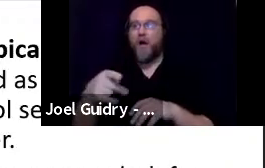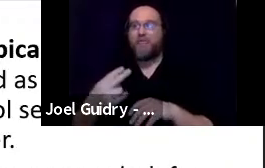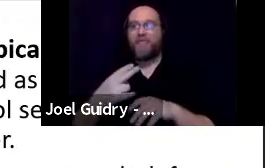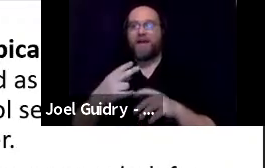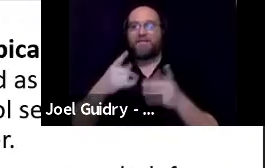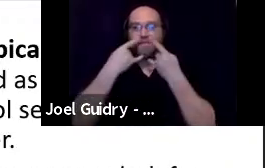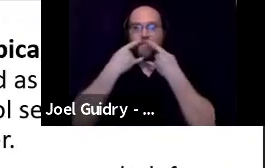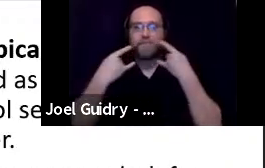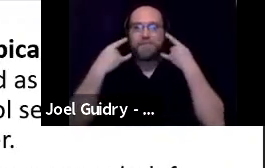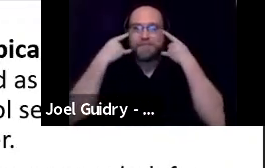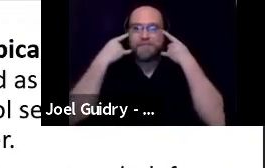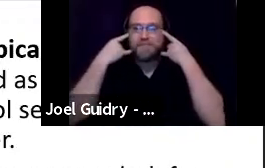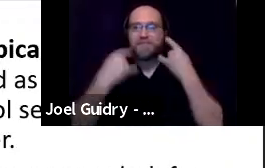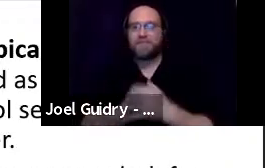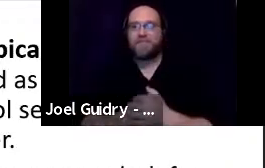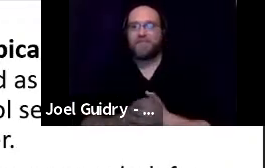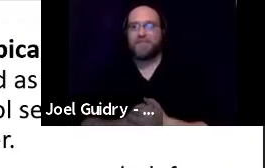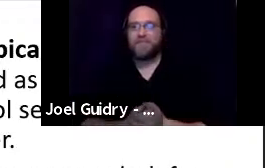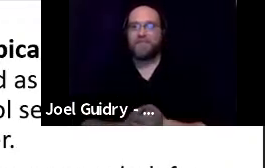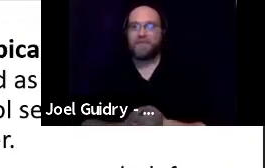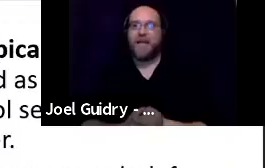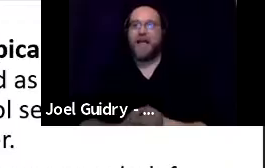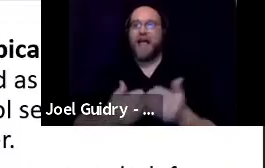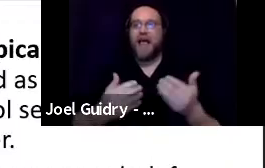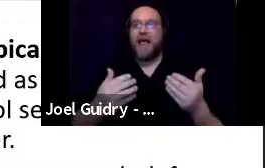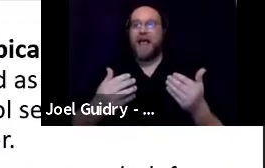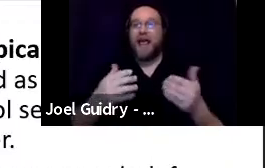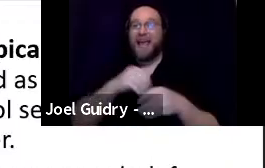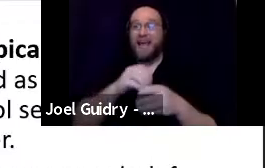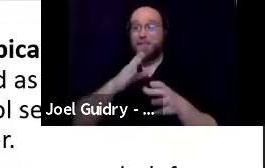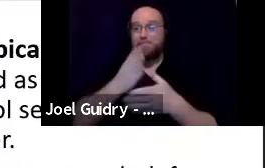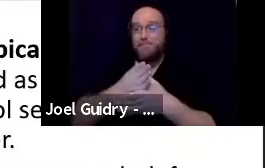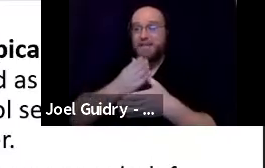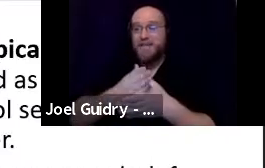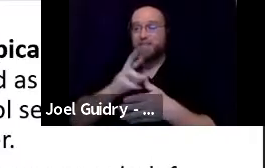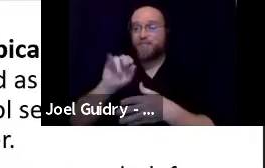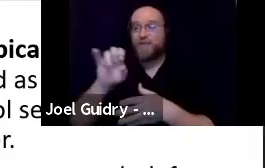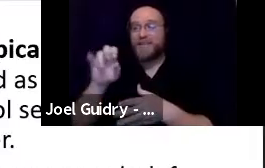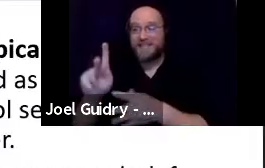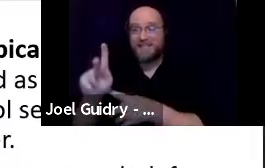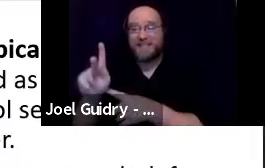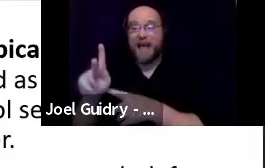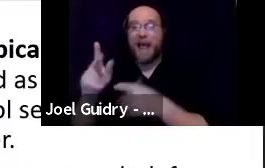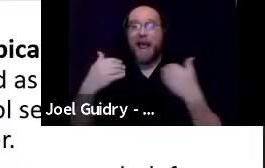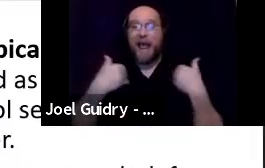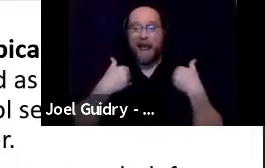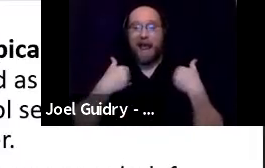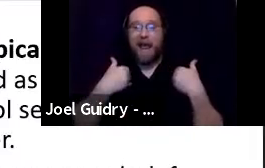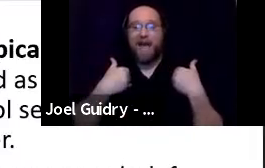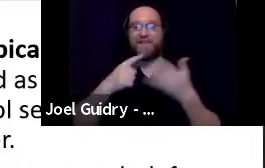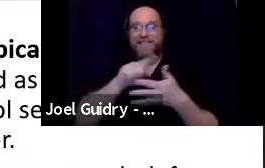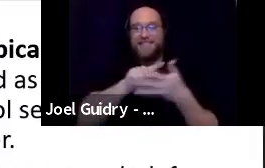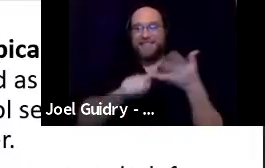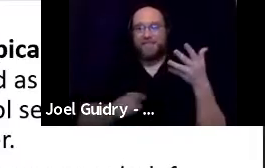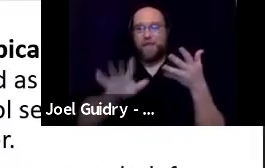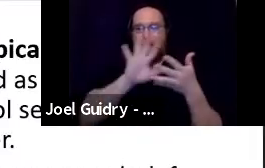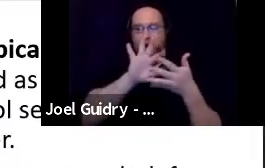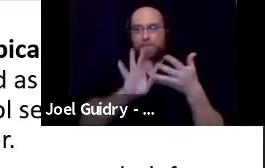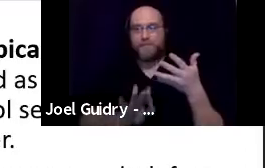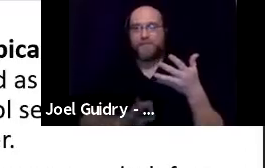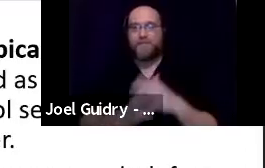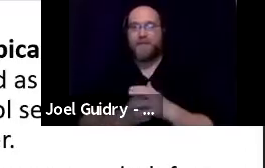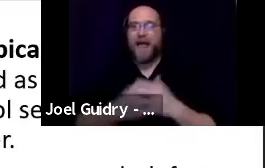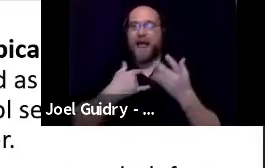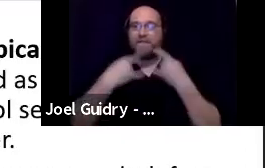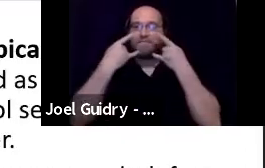guidance allows for several different protection options, including a face shield with a cloth face mask, a surgical-style mask,